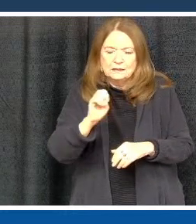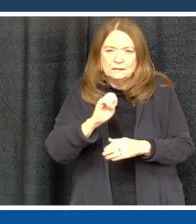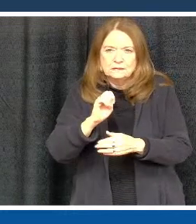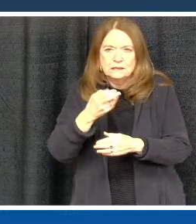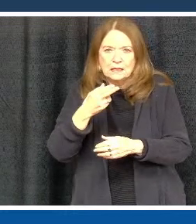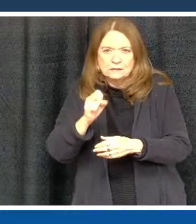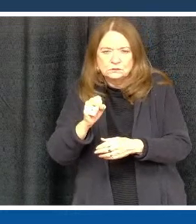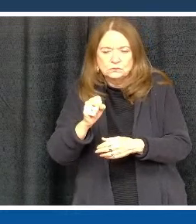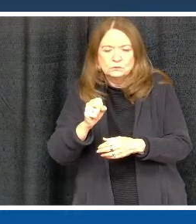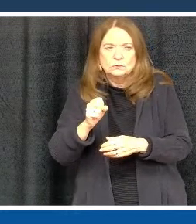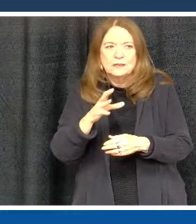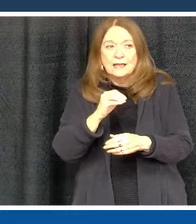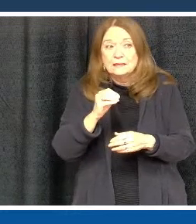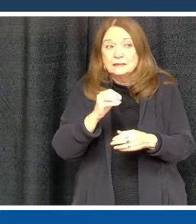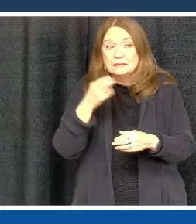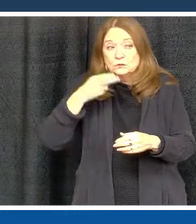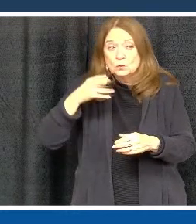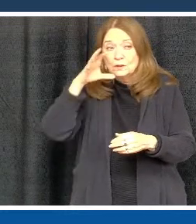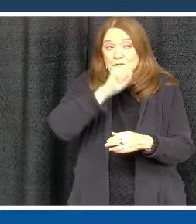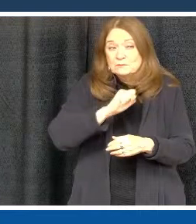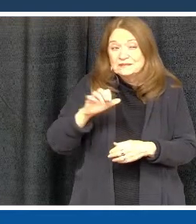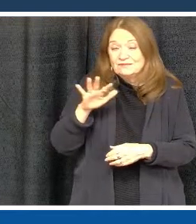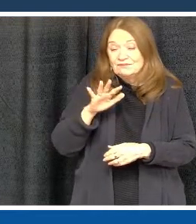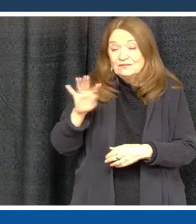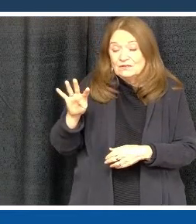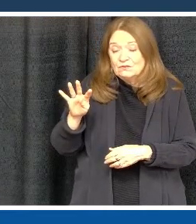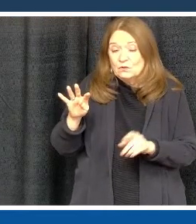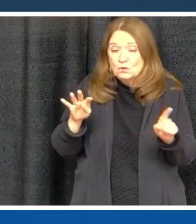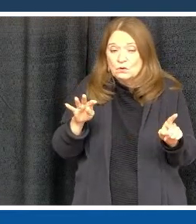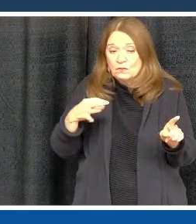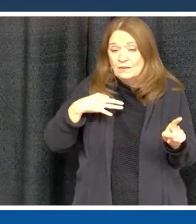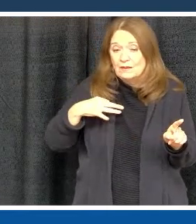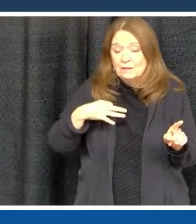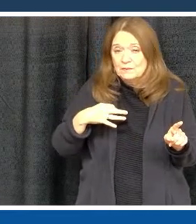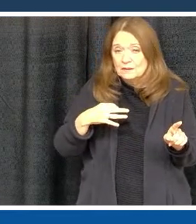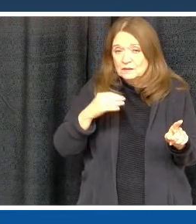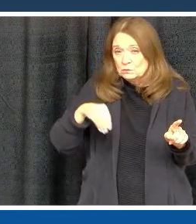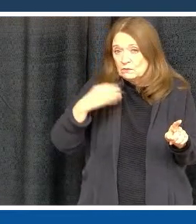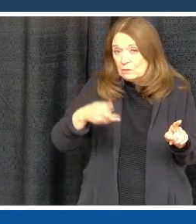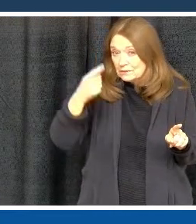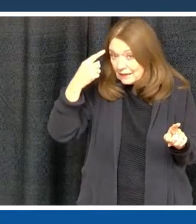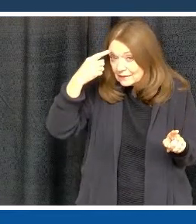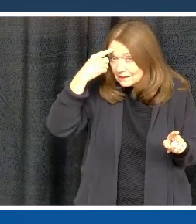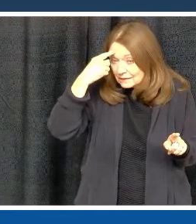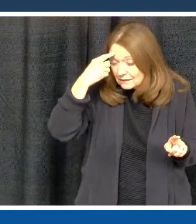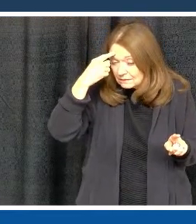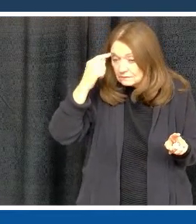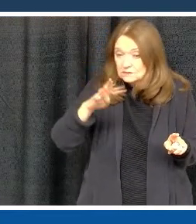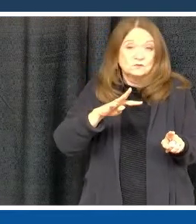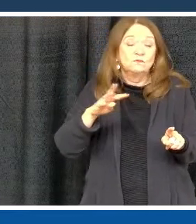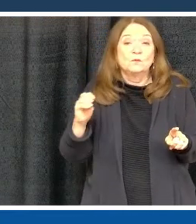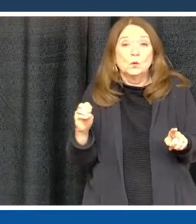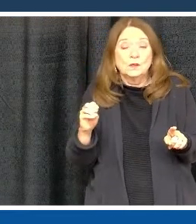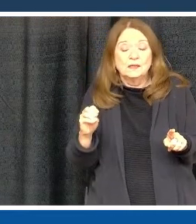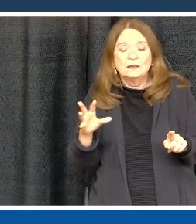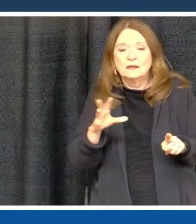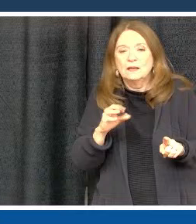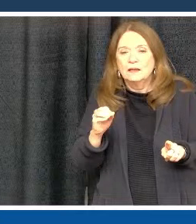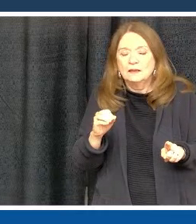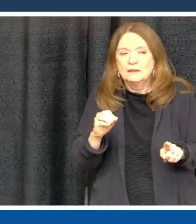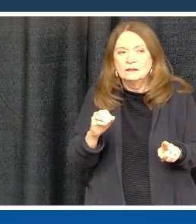Historical estimates would be 54. The applicants provided a copy of the, what they think they can get is 40, again, due to